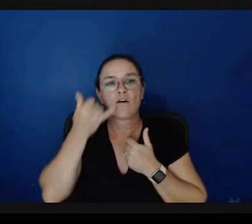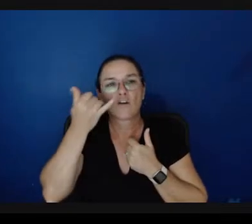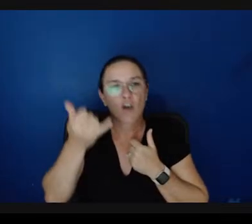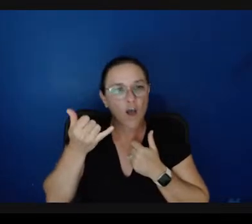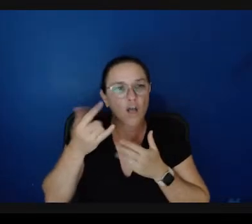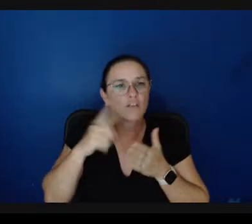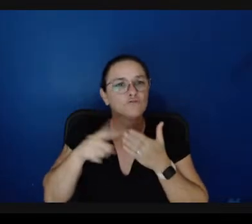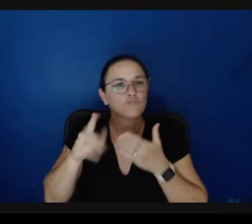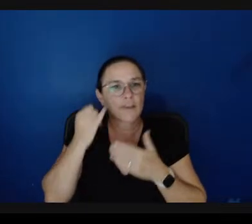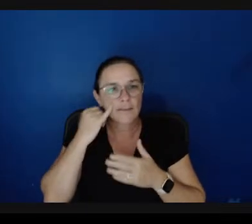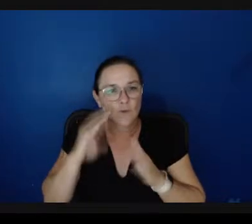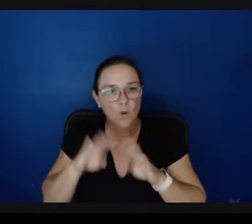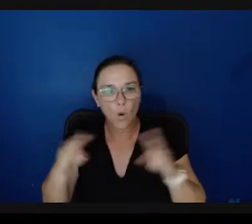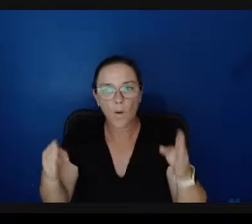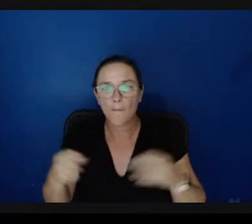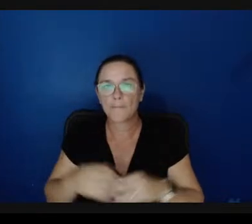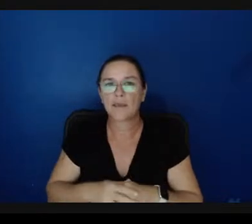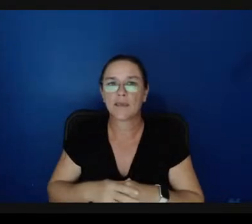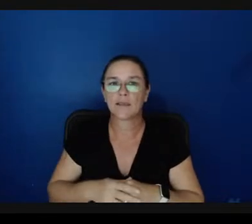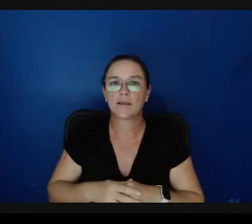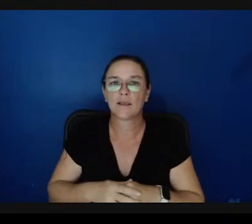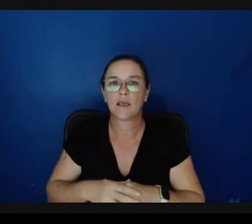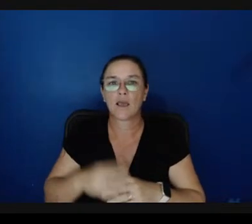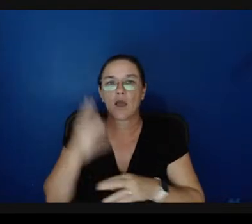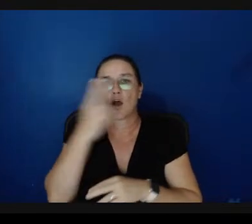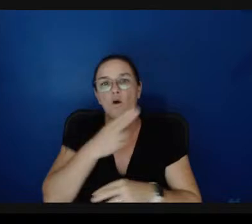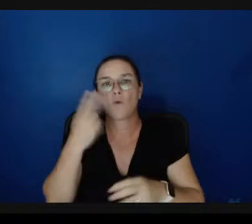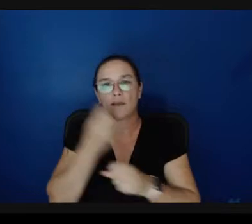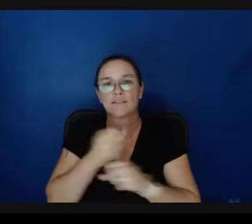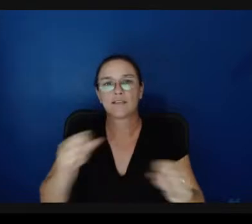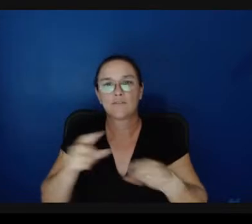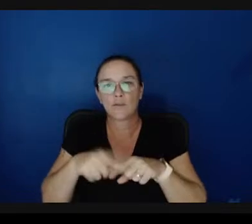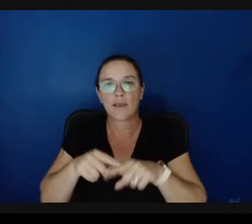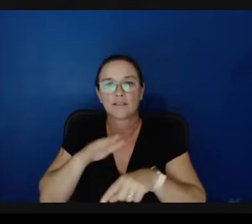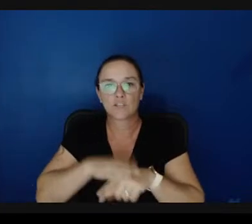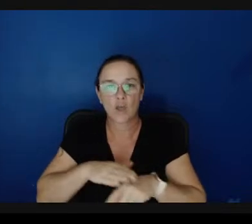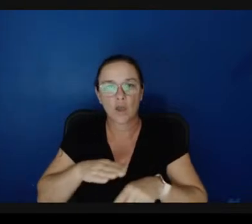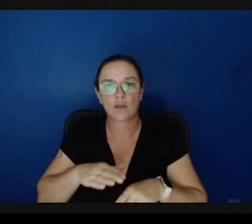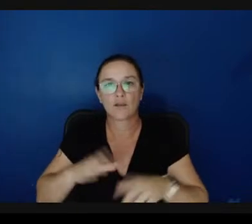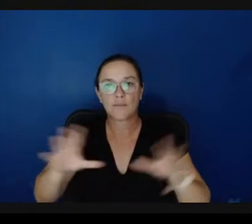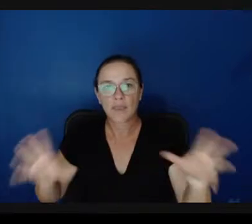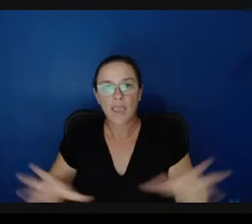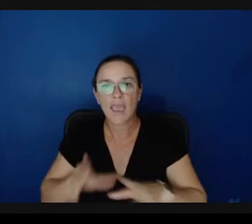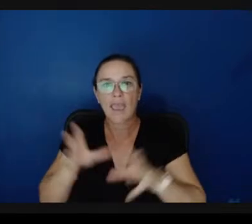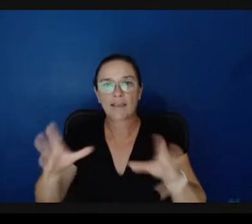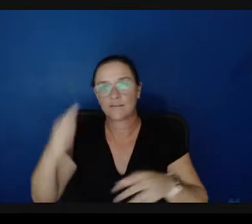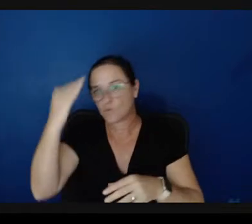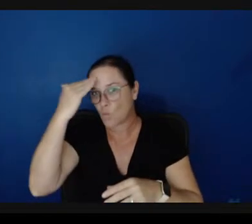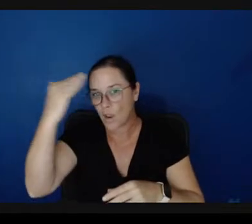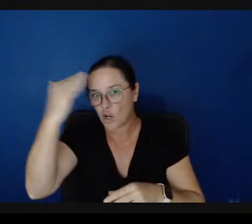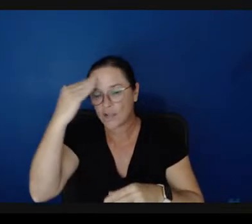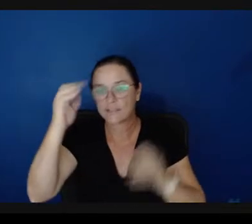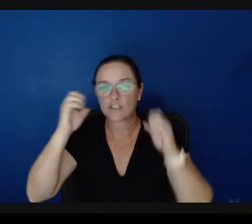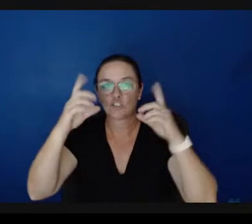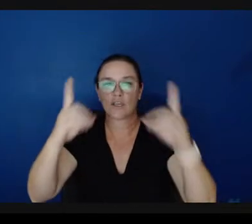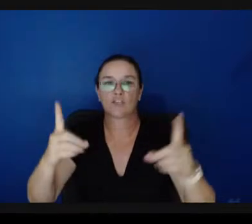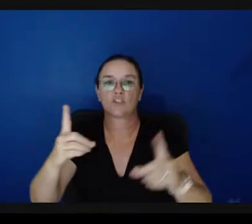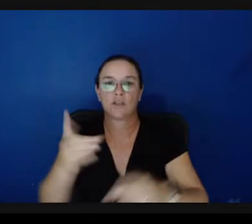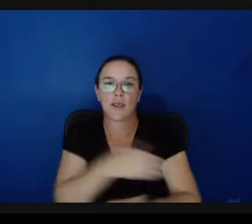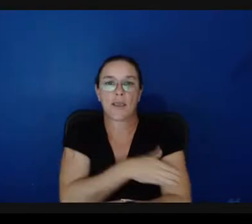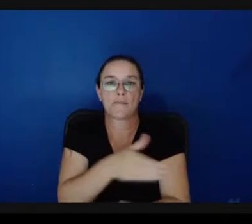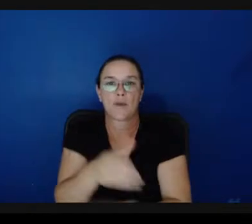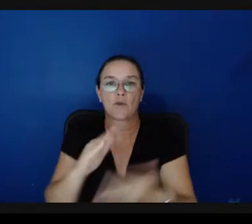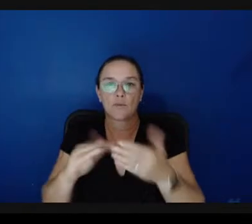open. Hawaii safety depends on proactive tsunami awareness and education, empowering communities to respond swiftly